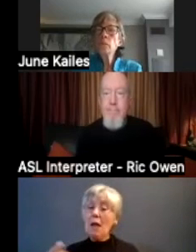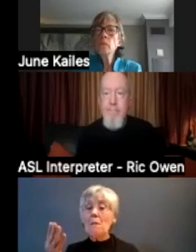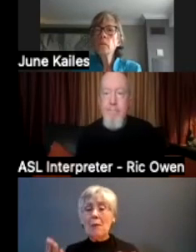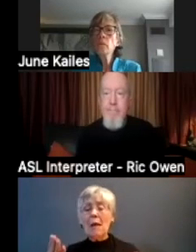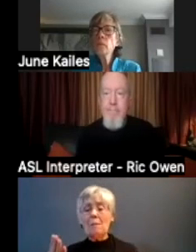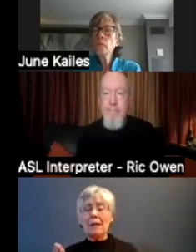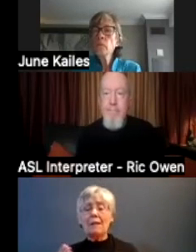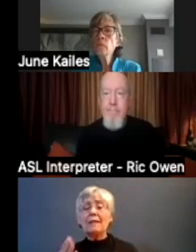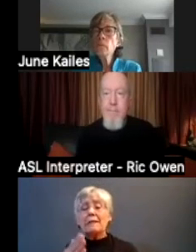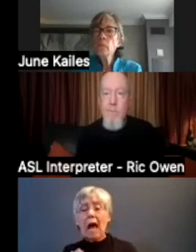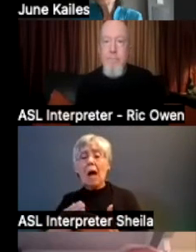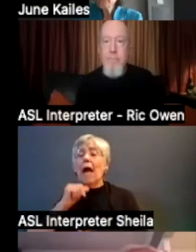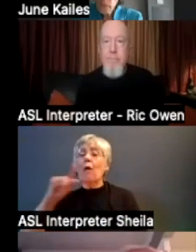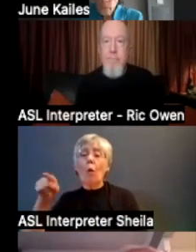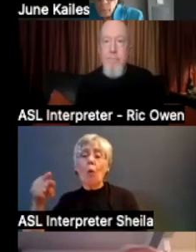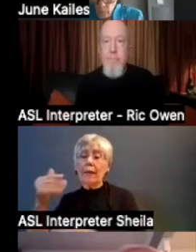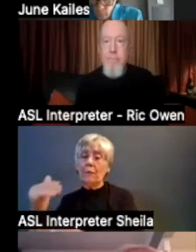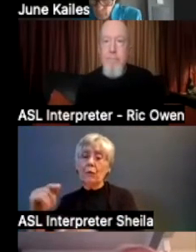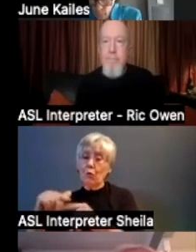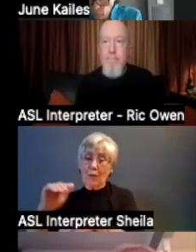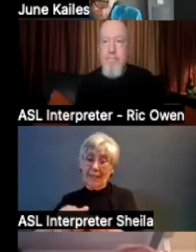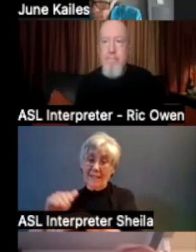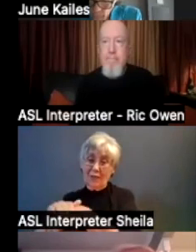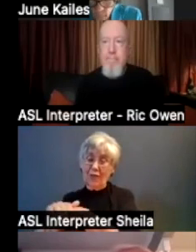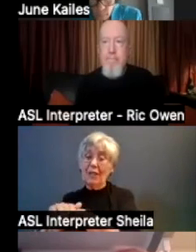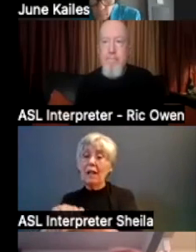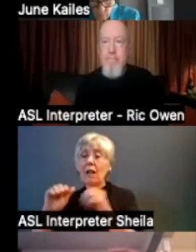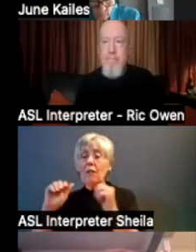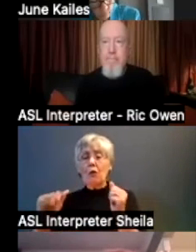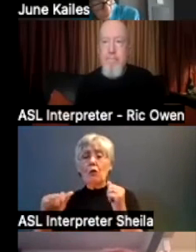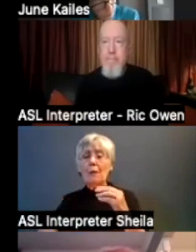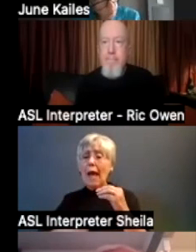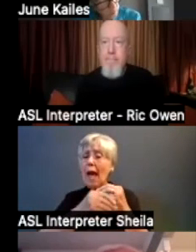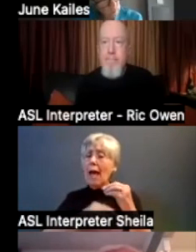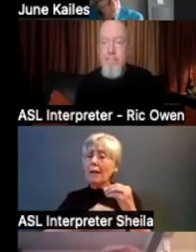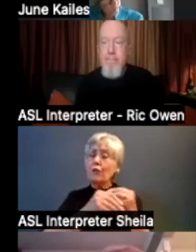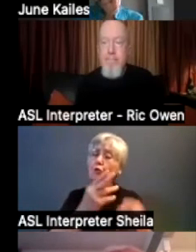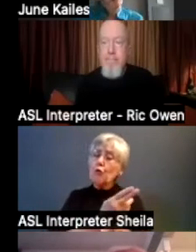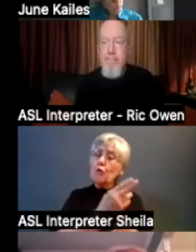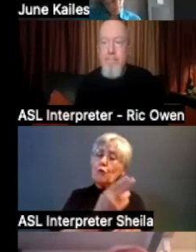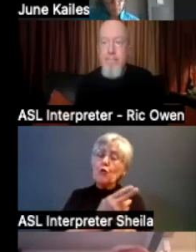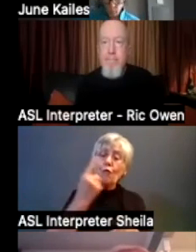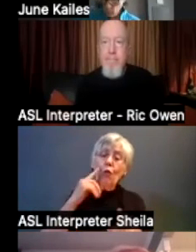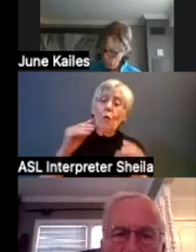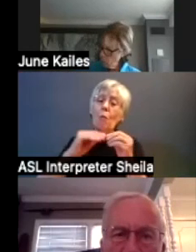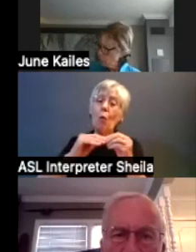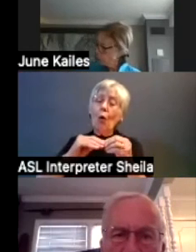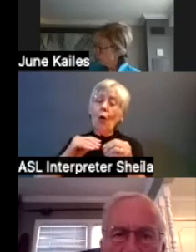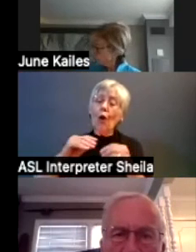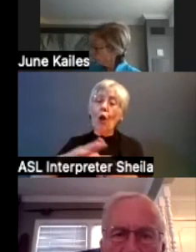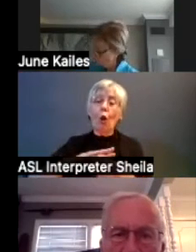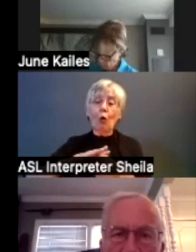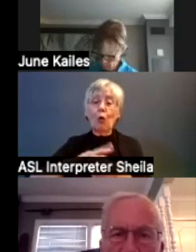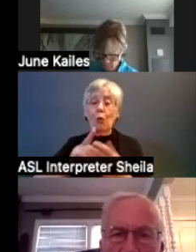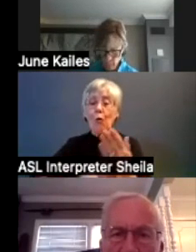than English, that might be supplemental to the more local programs that I'm sure